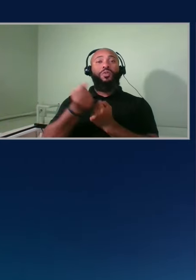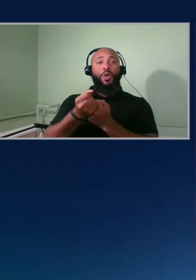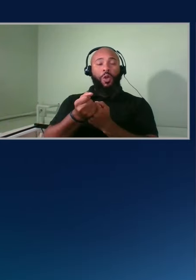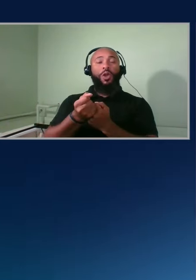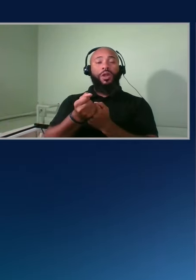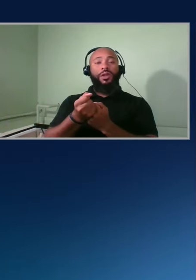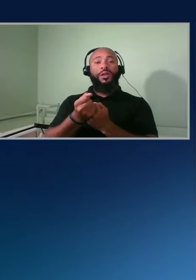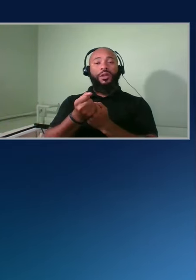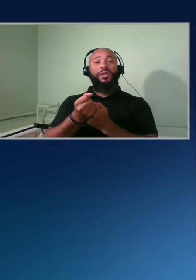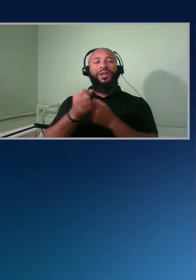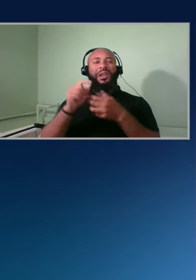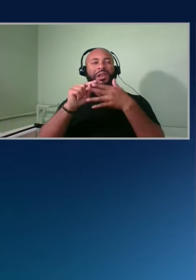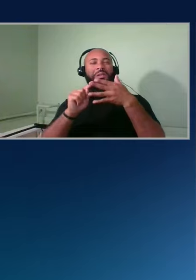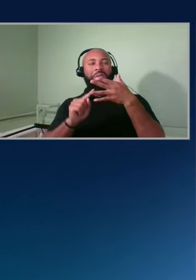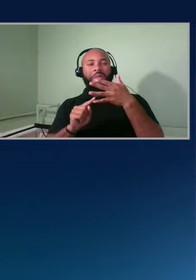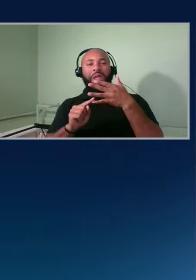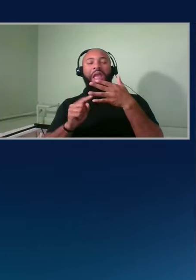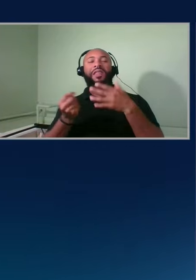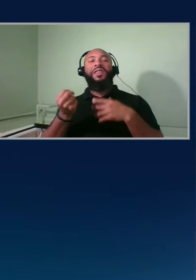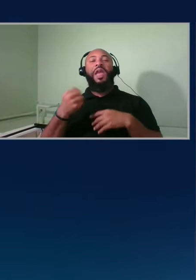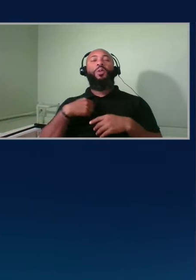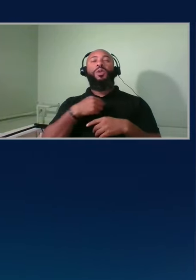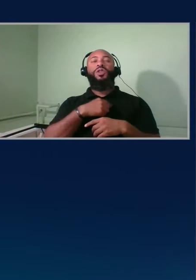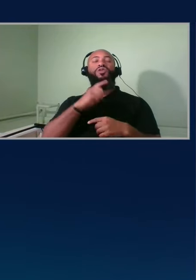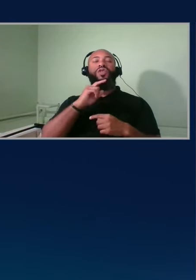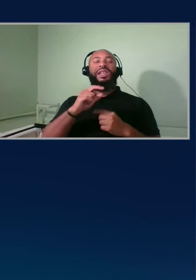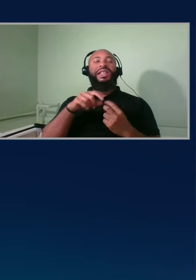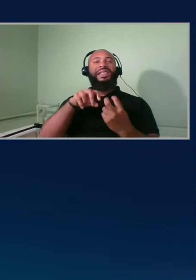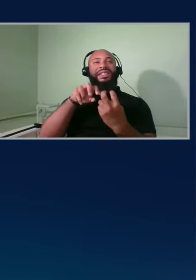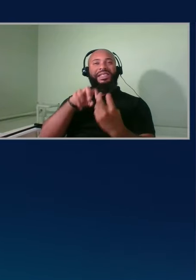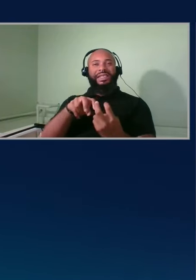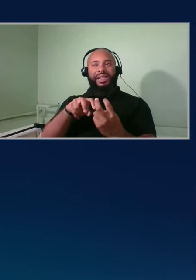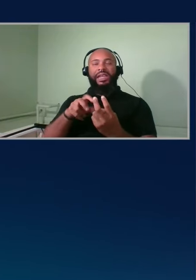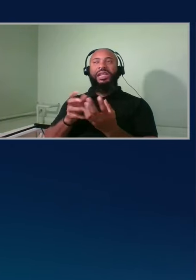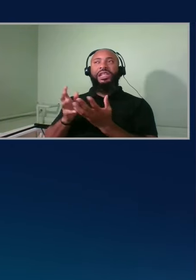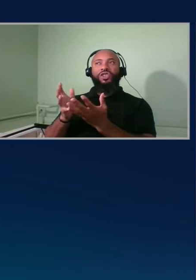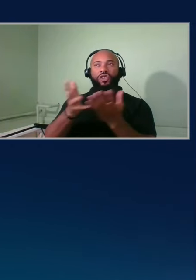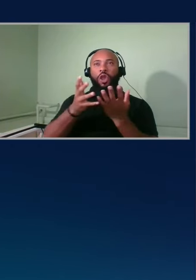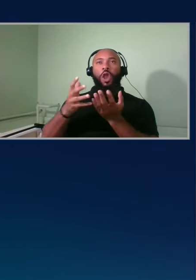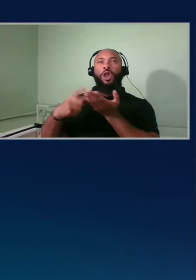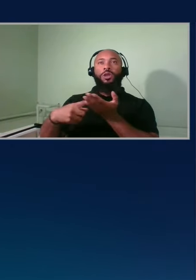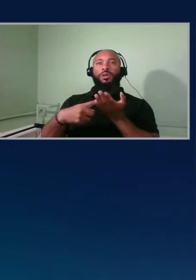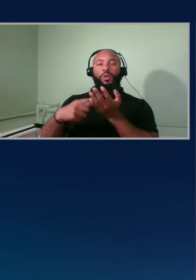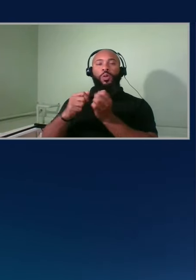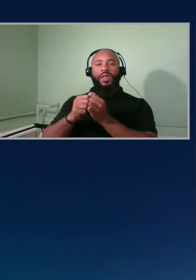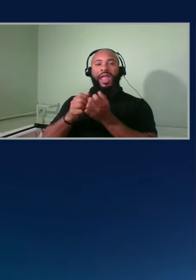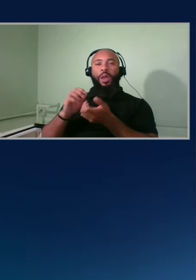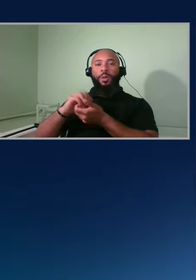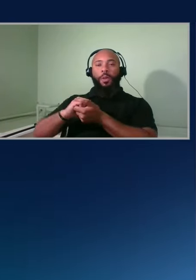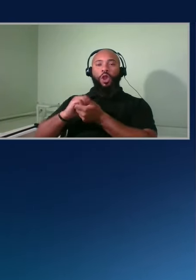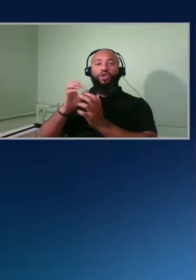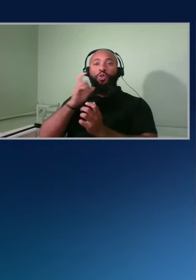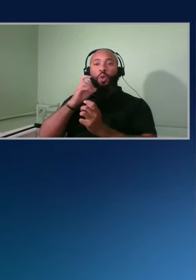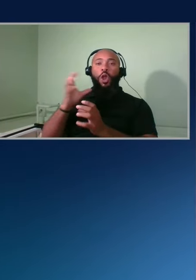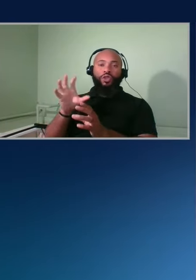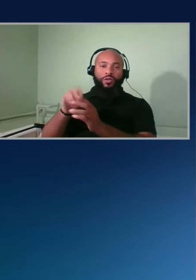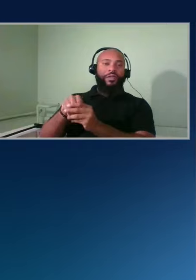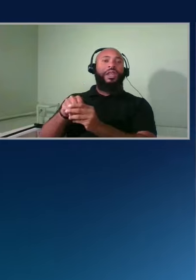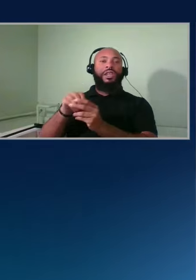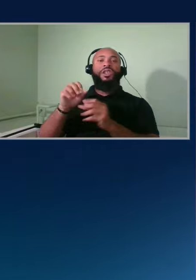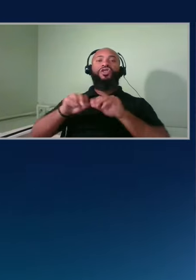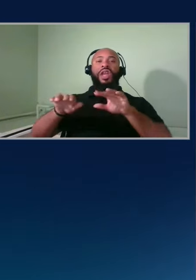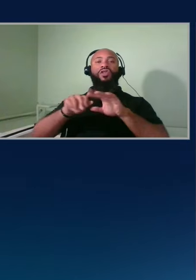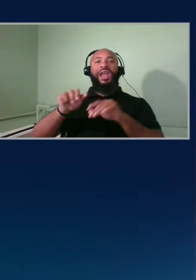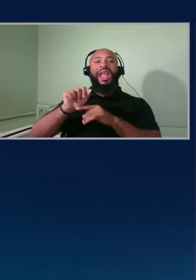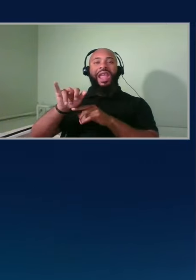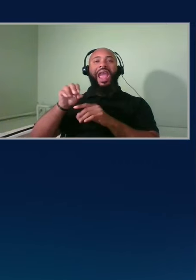we really sit and talk with our partners who want to build Gen AI into their applications and figure out, okay, what's the use